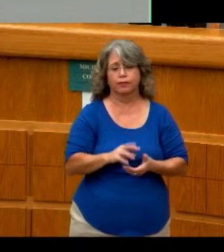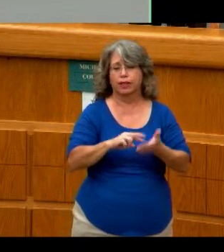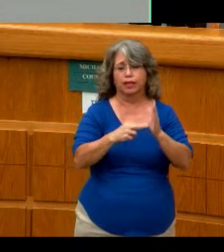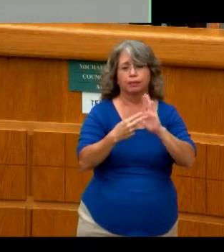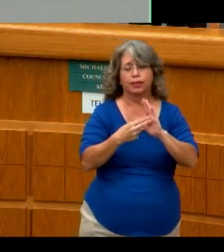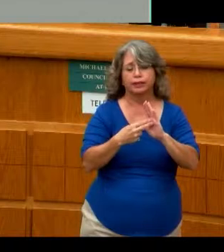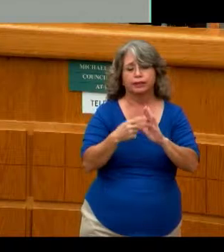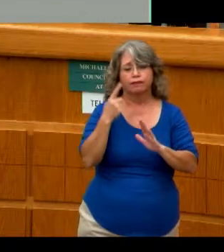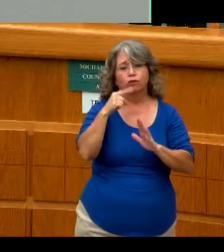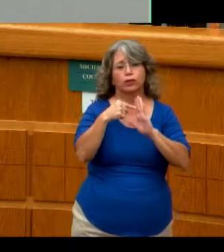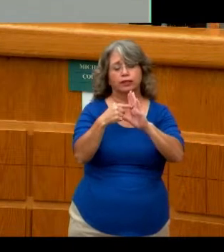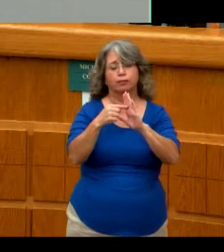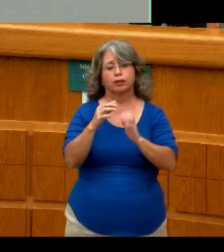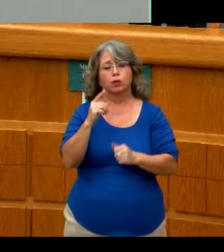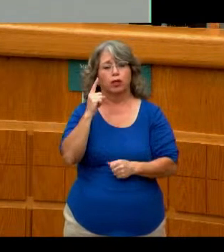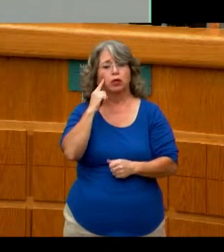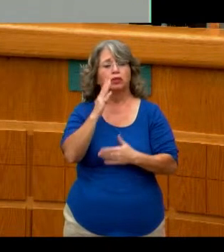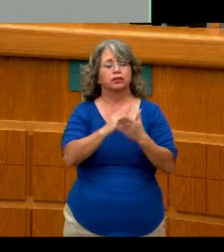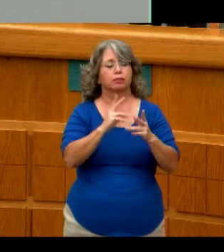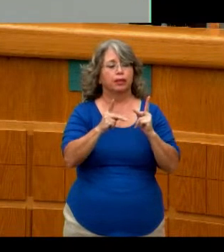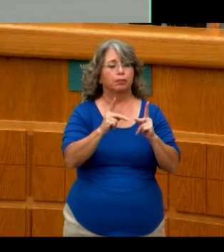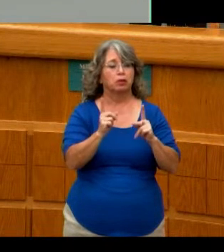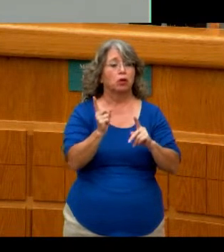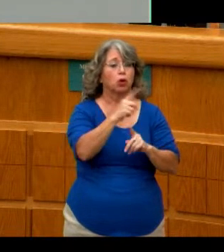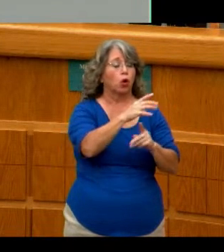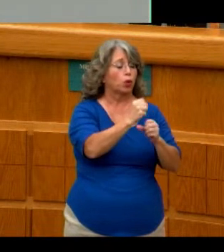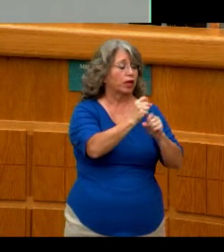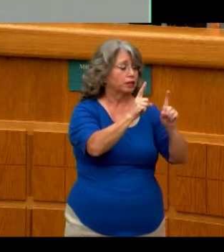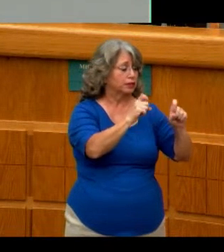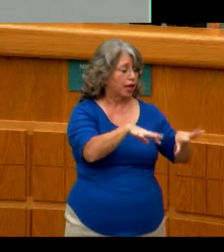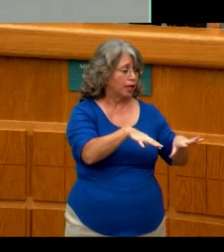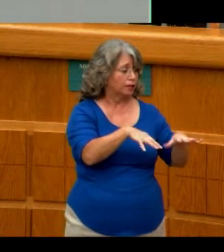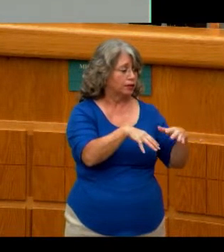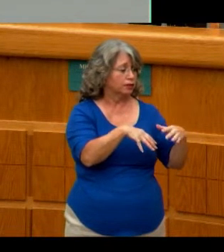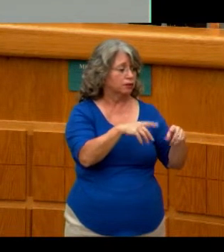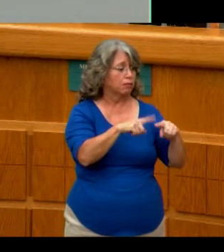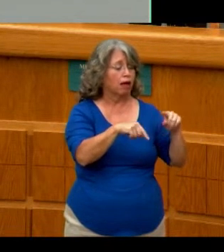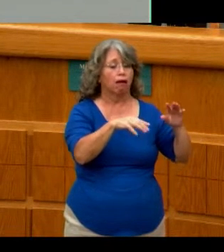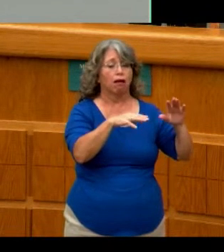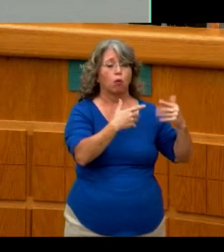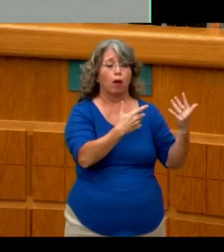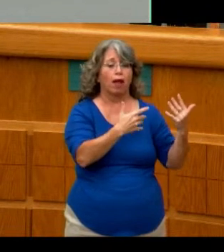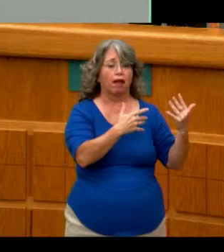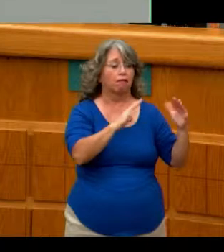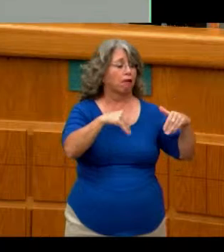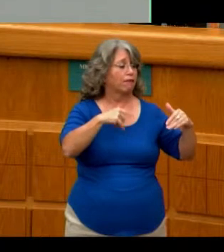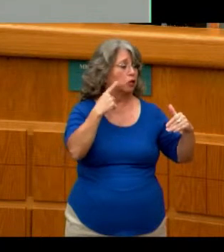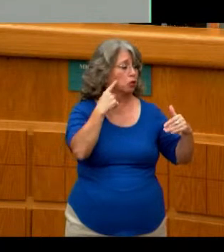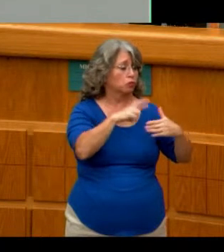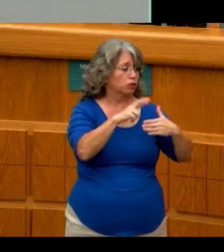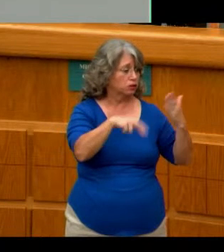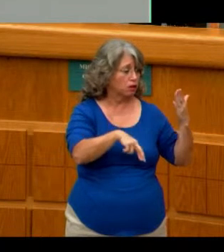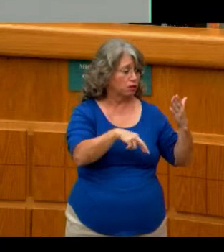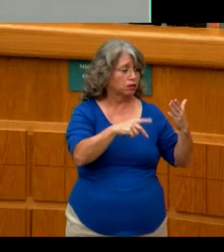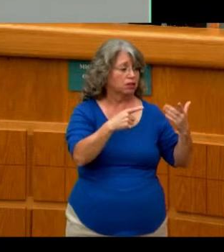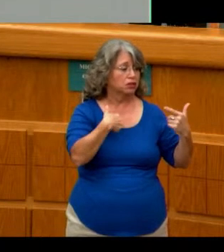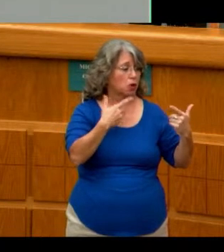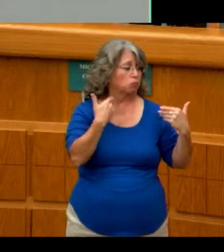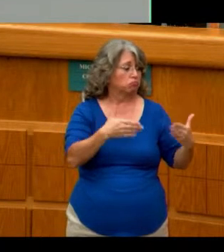So what this means is, for example, we heard about some people that were waiting on a test